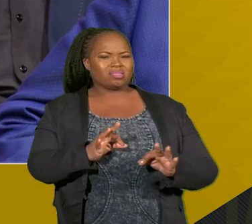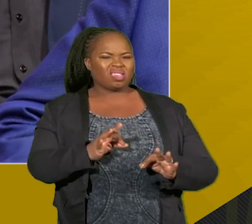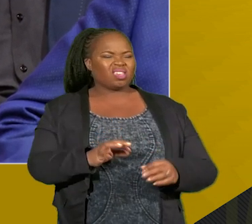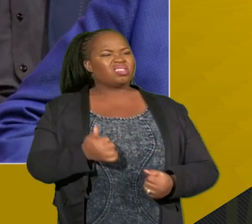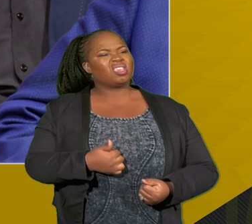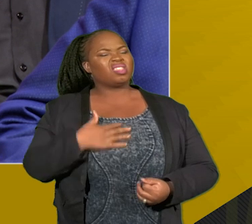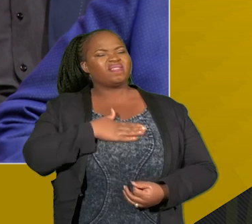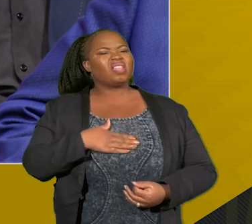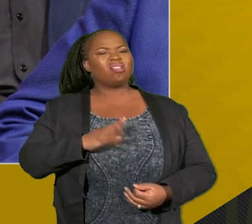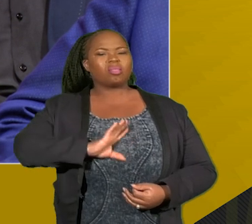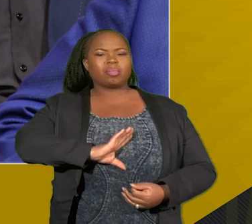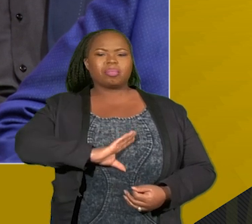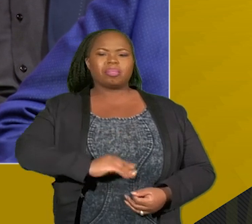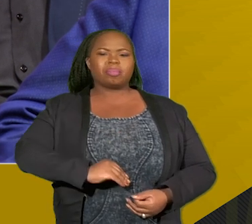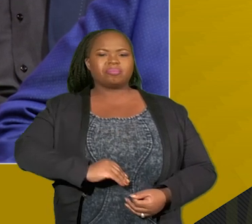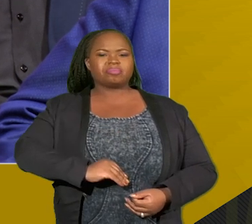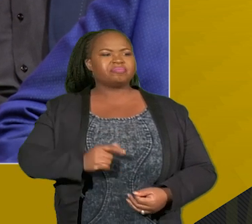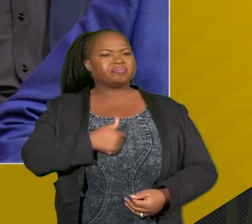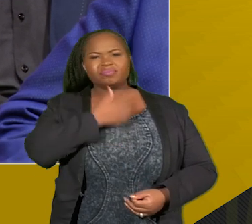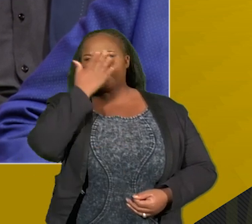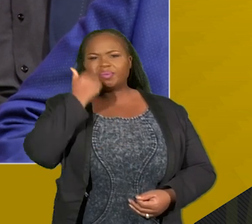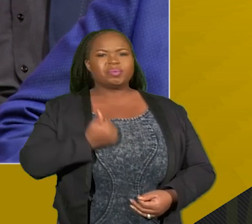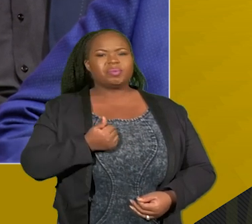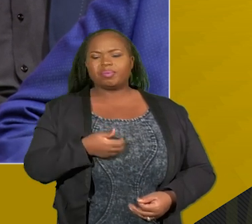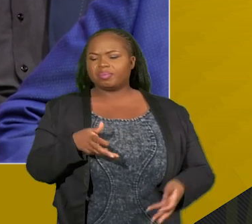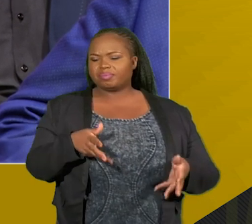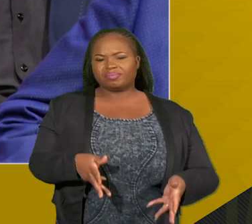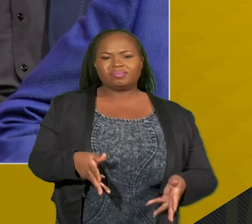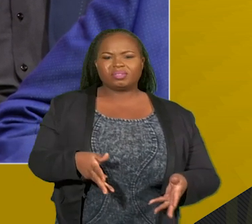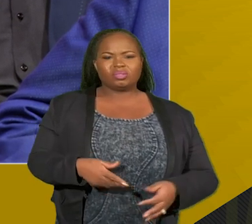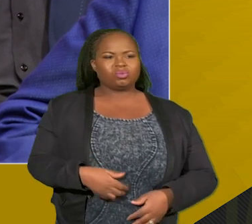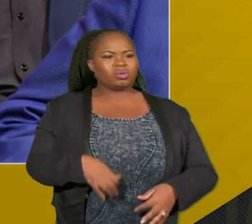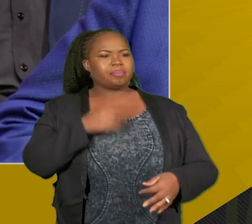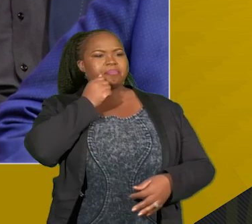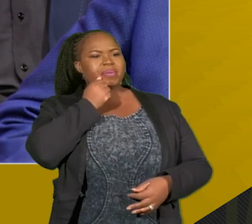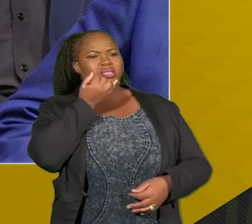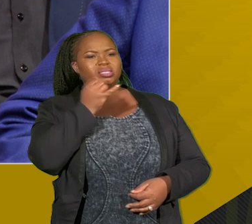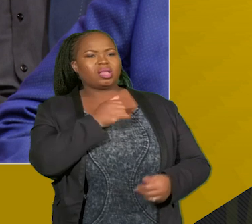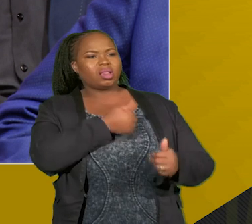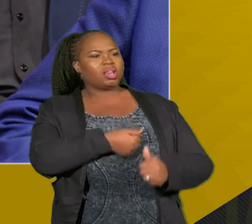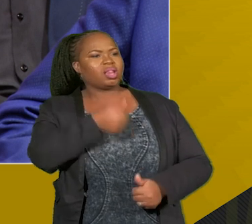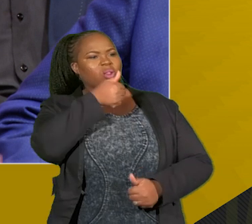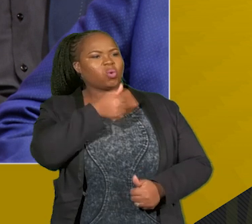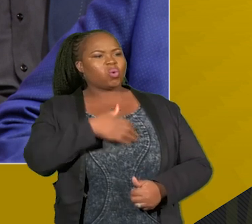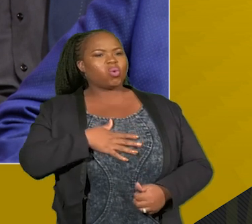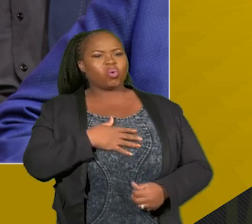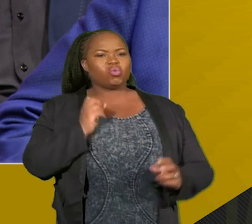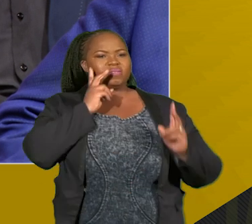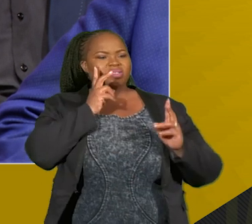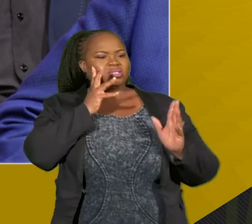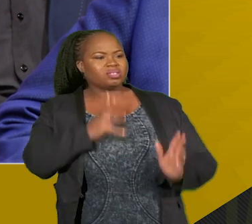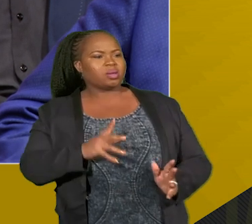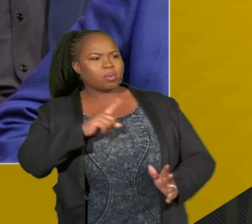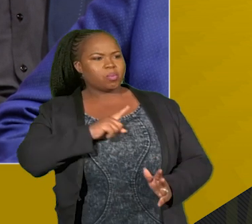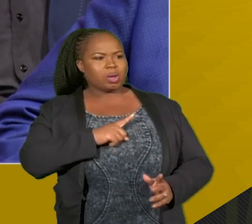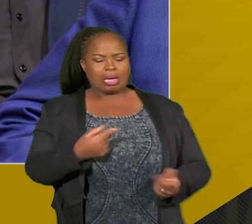that power as ubaba, you know. We end up not knowing ukuthi la endlini useso ubaba, noma it's like weakest, you understand,